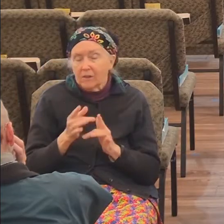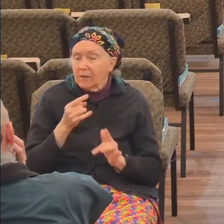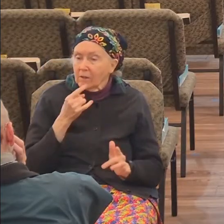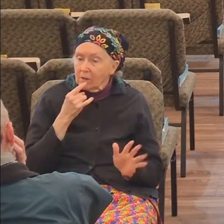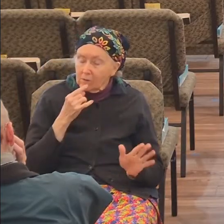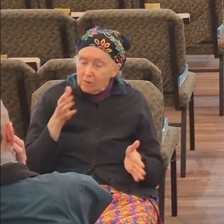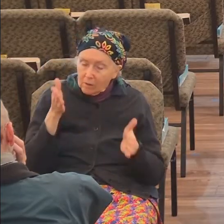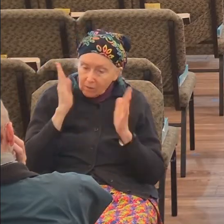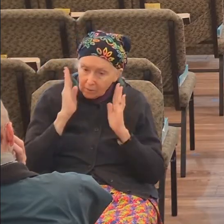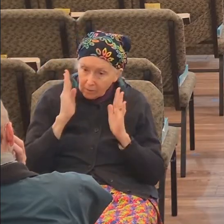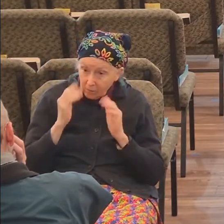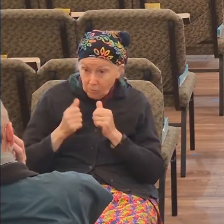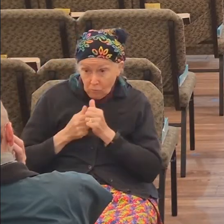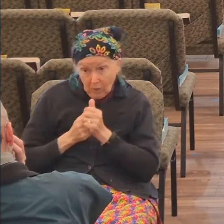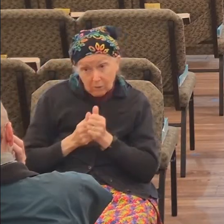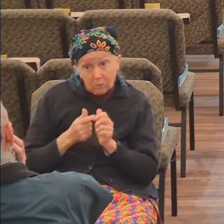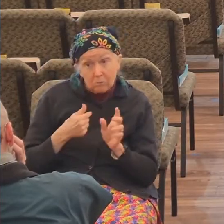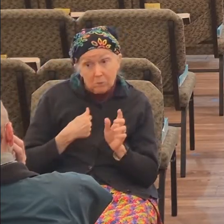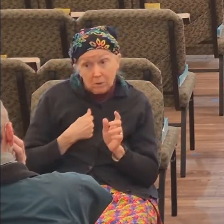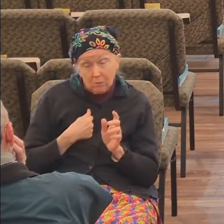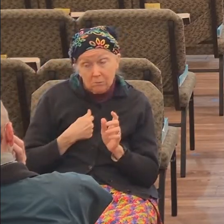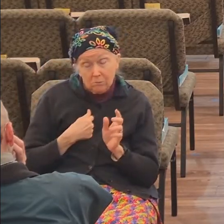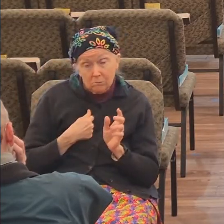by following me,